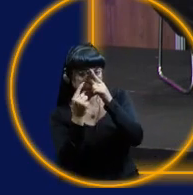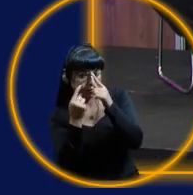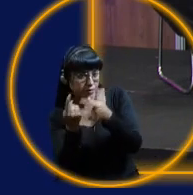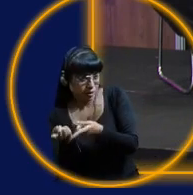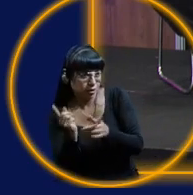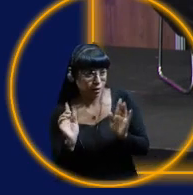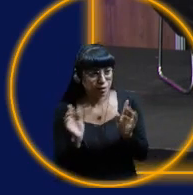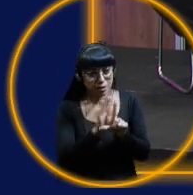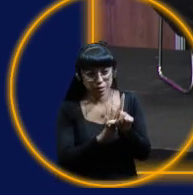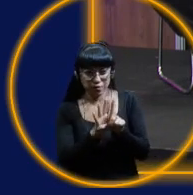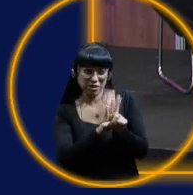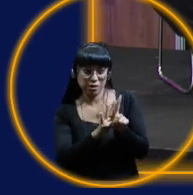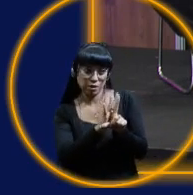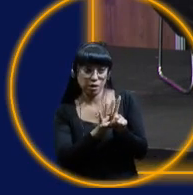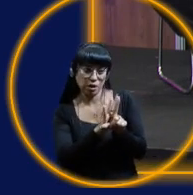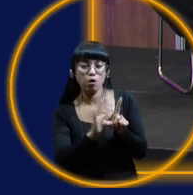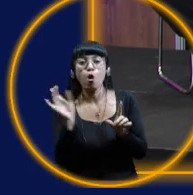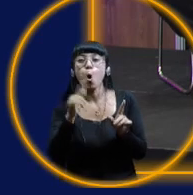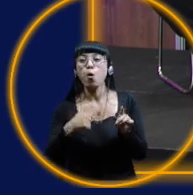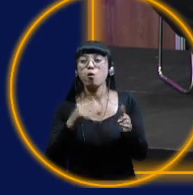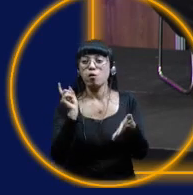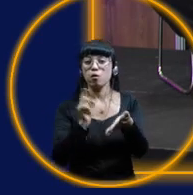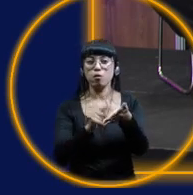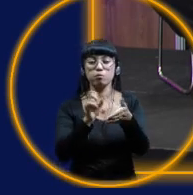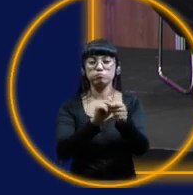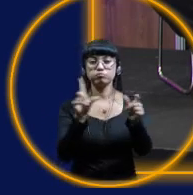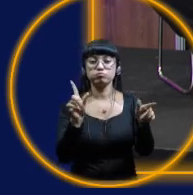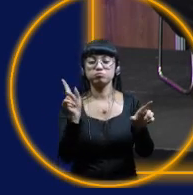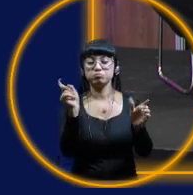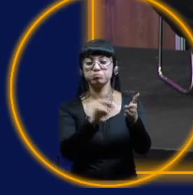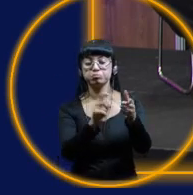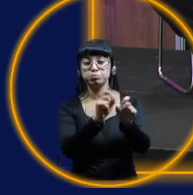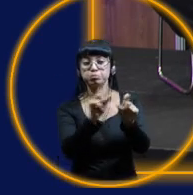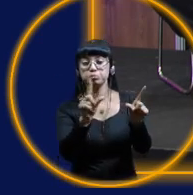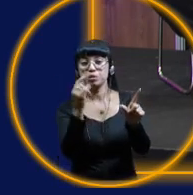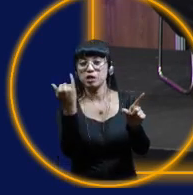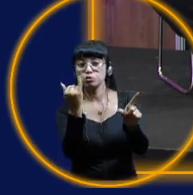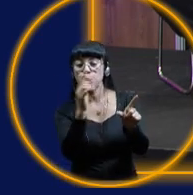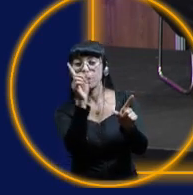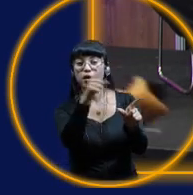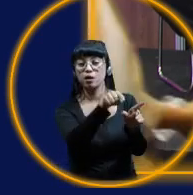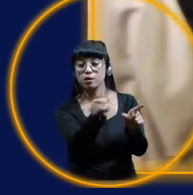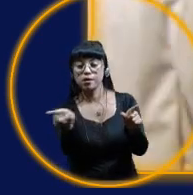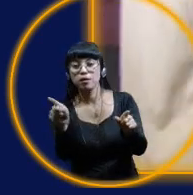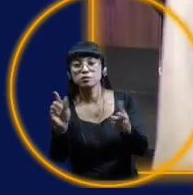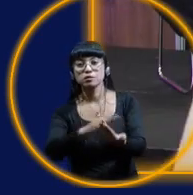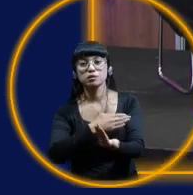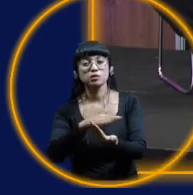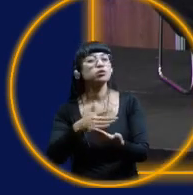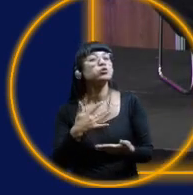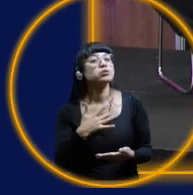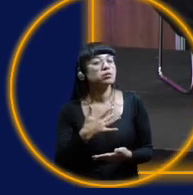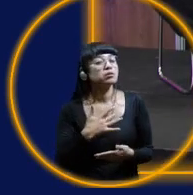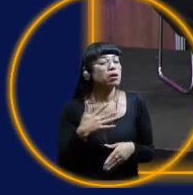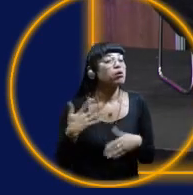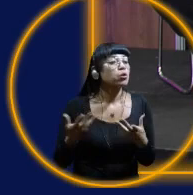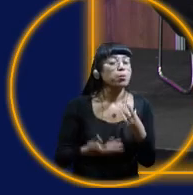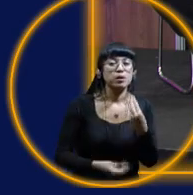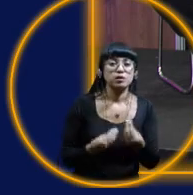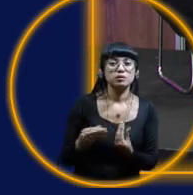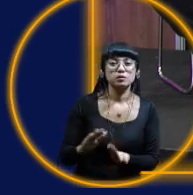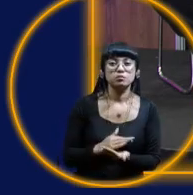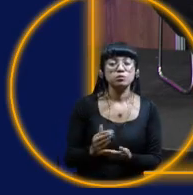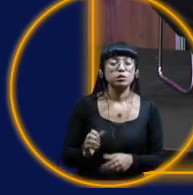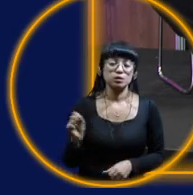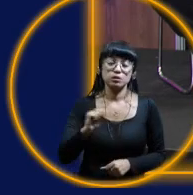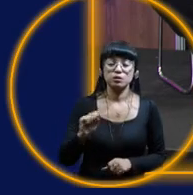to a song? And yes. Do you experience that yourselves as consumers of music and art? Yes, definitely. Well, why do you think